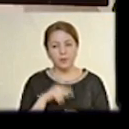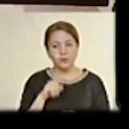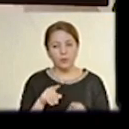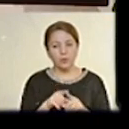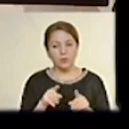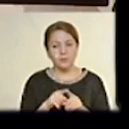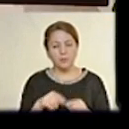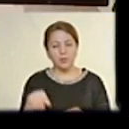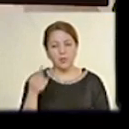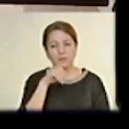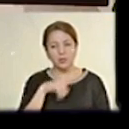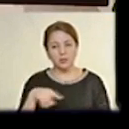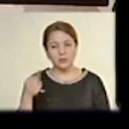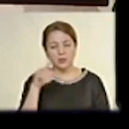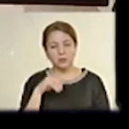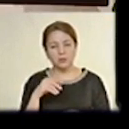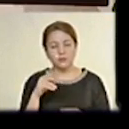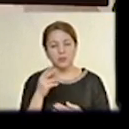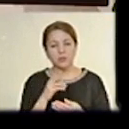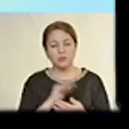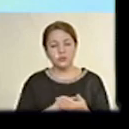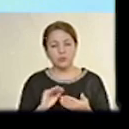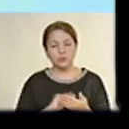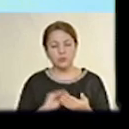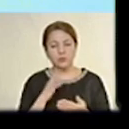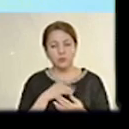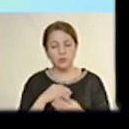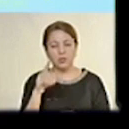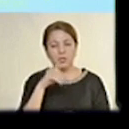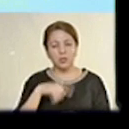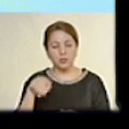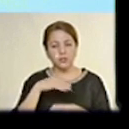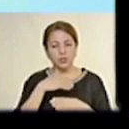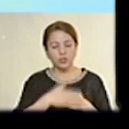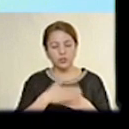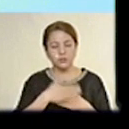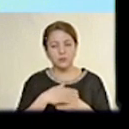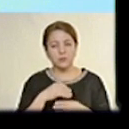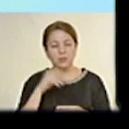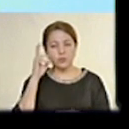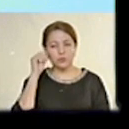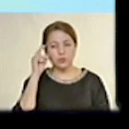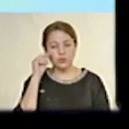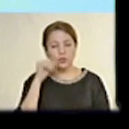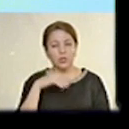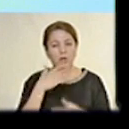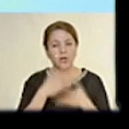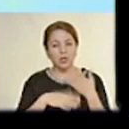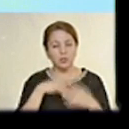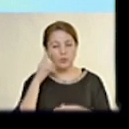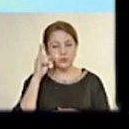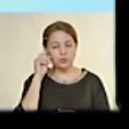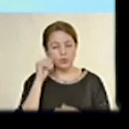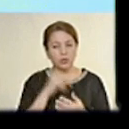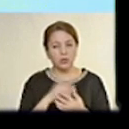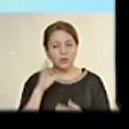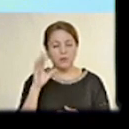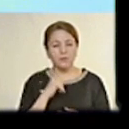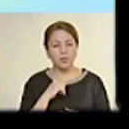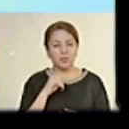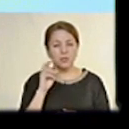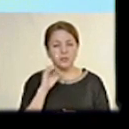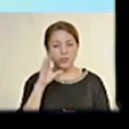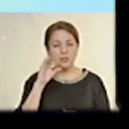esa aylanalarda tasvirlanyapti. Aylanalarning tashqi tarafida sonli, ya'ni aralash sonlarimiz va